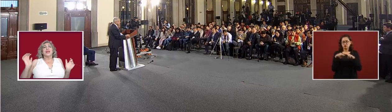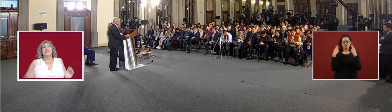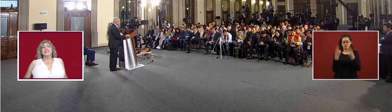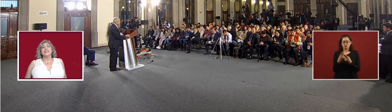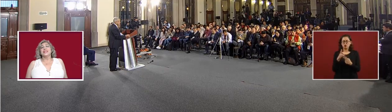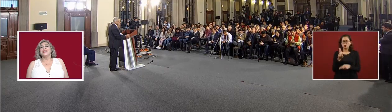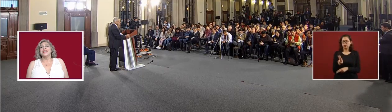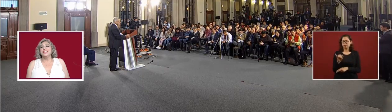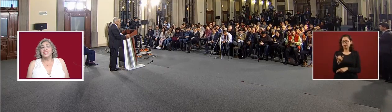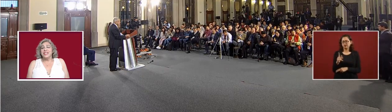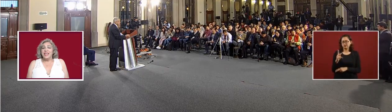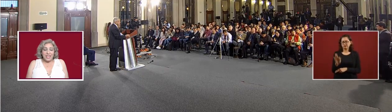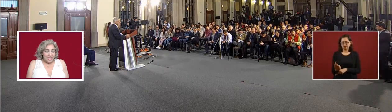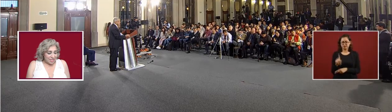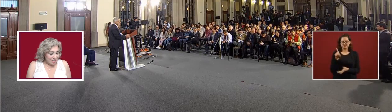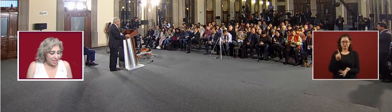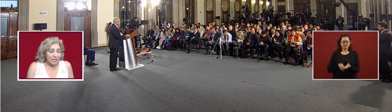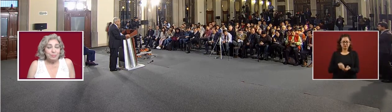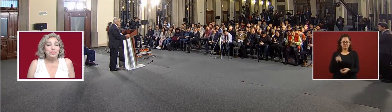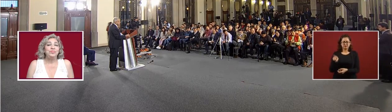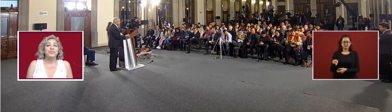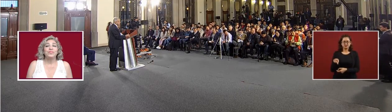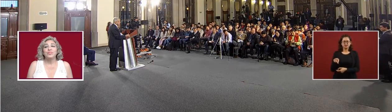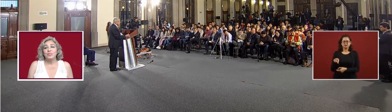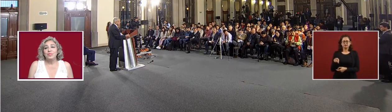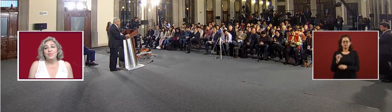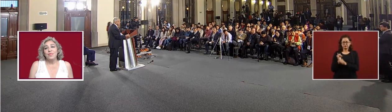regarding the intelligence agency